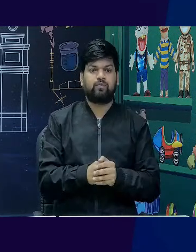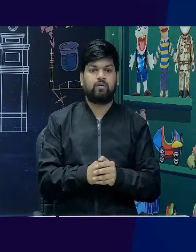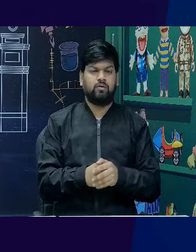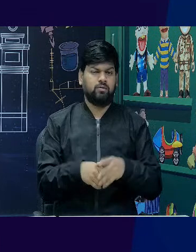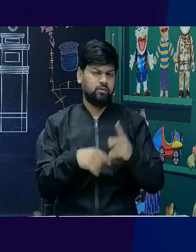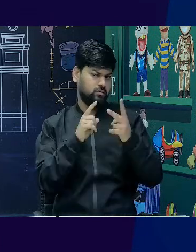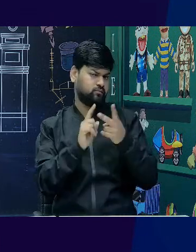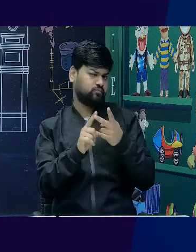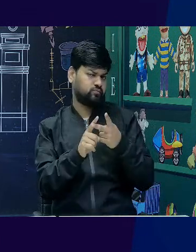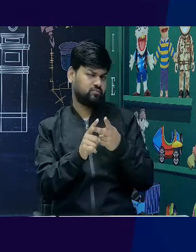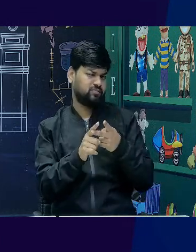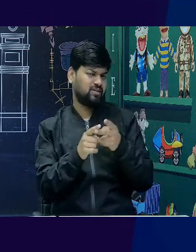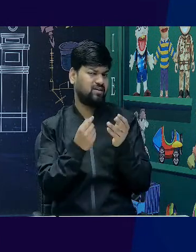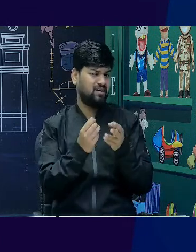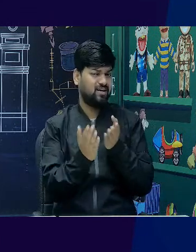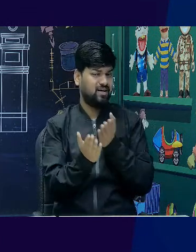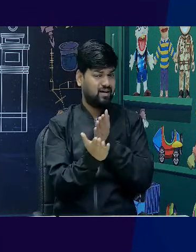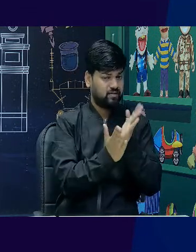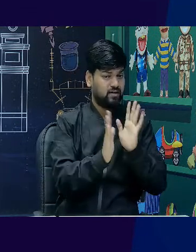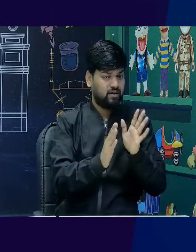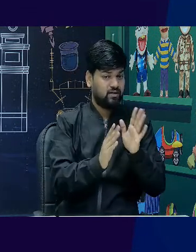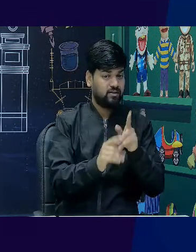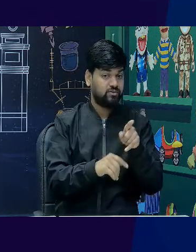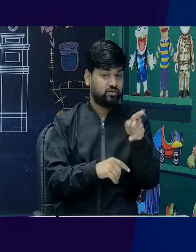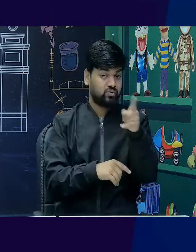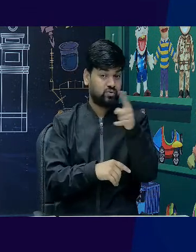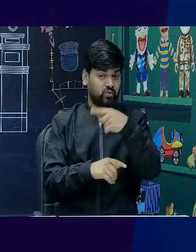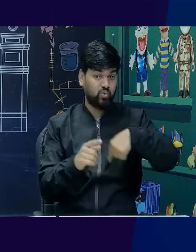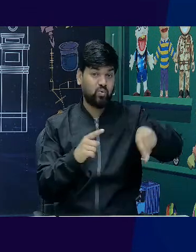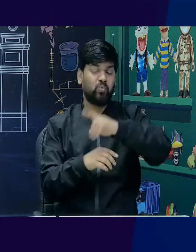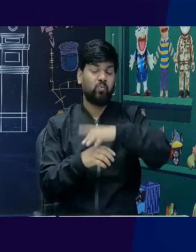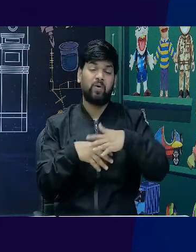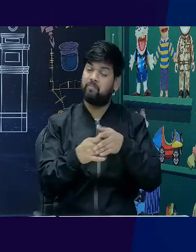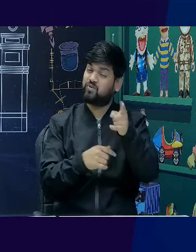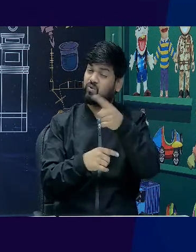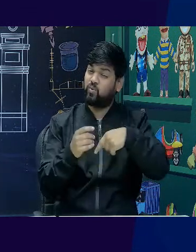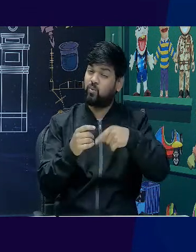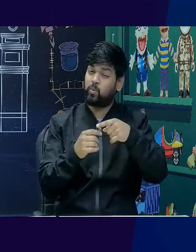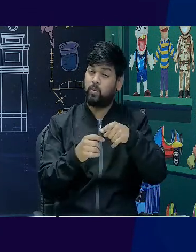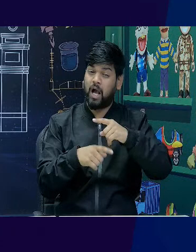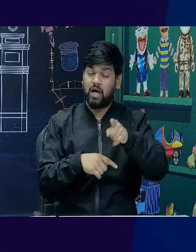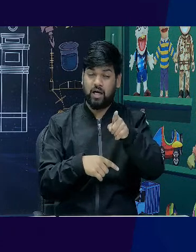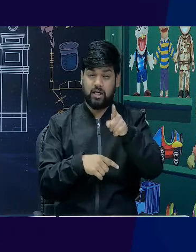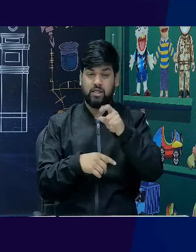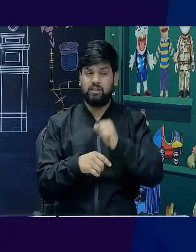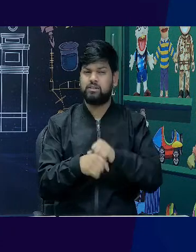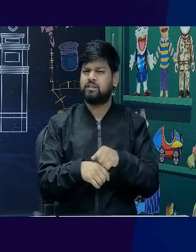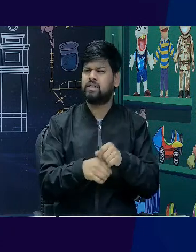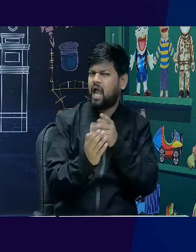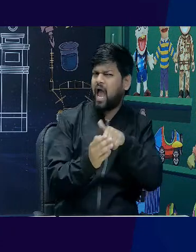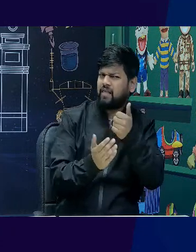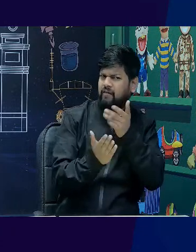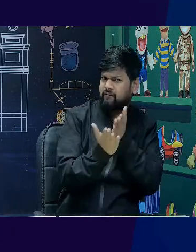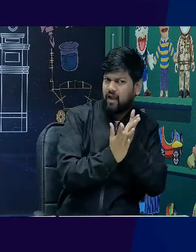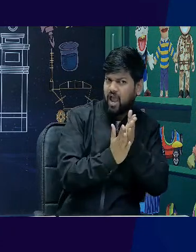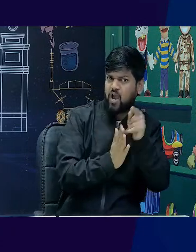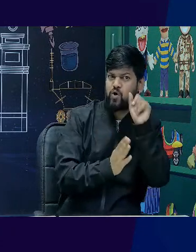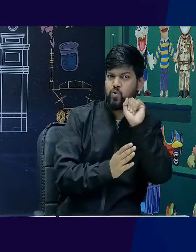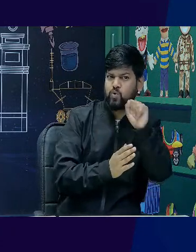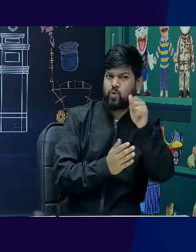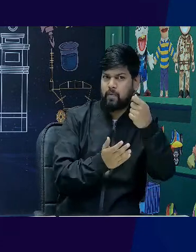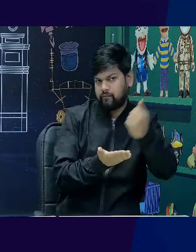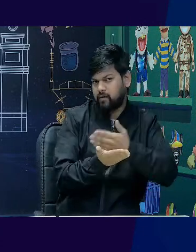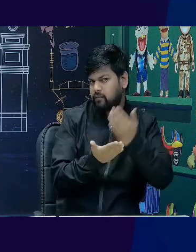income. Remember, everyone's budget is unique and it will fluctuate from month to month. So use a budget and be mindful of your daily